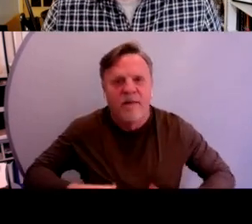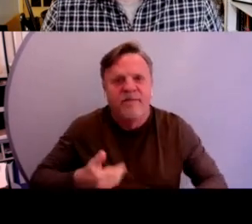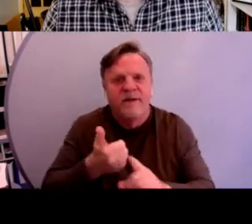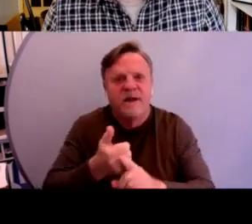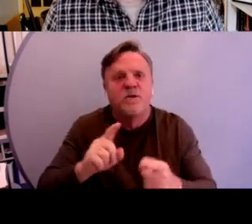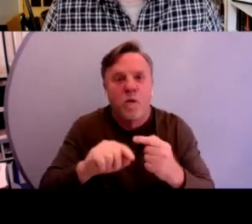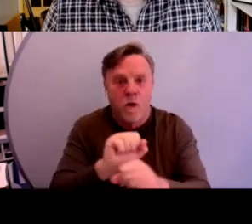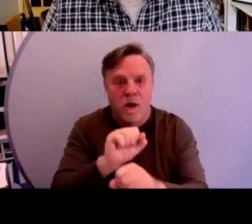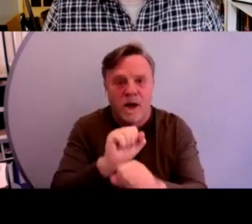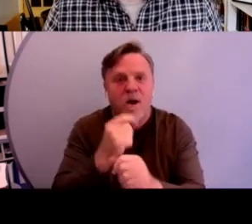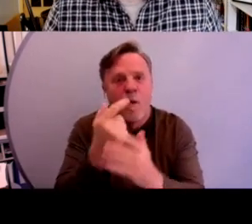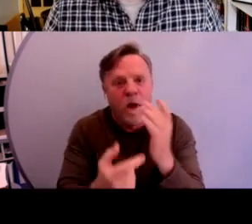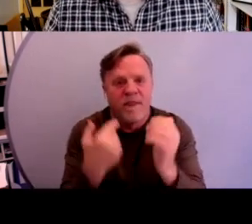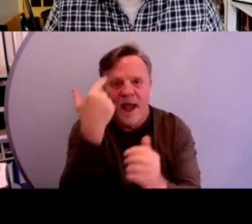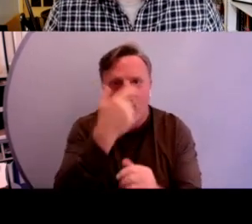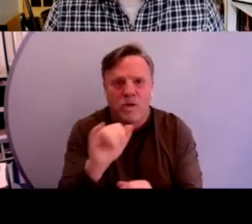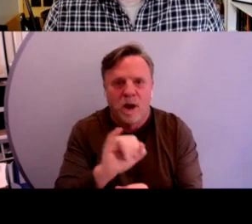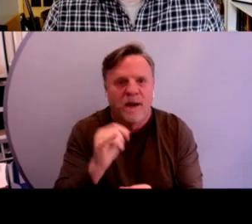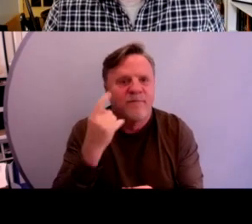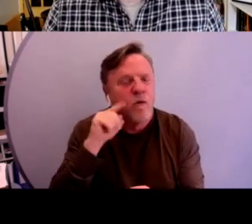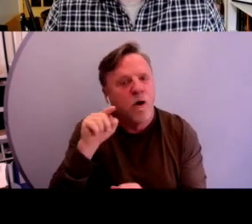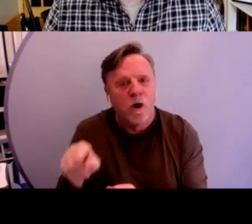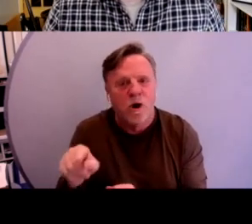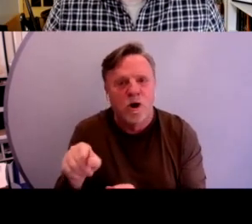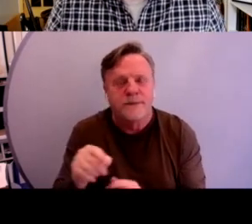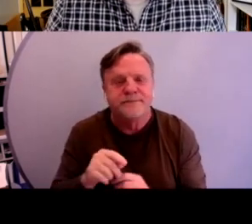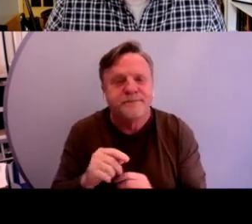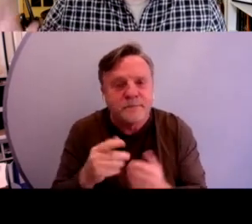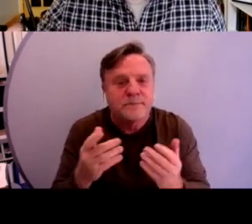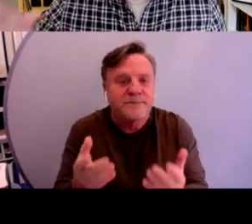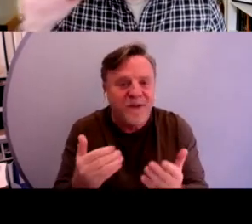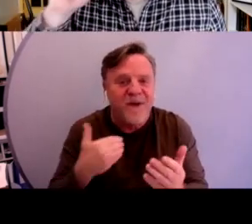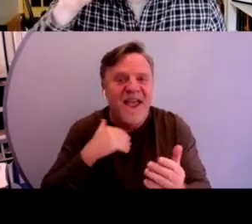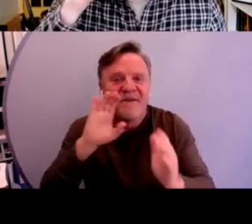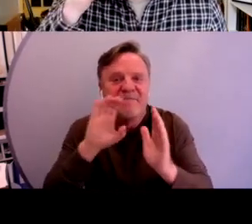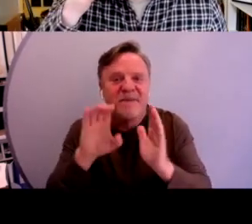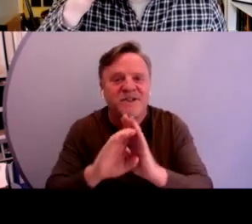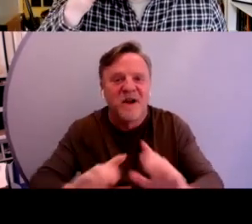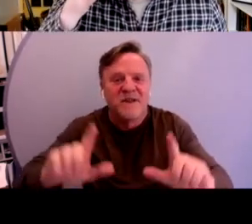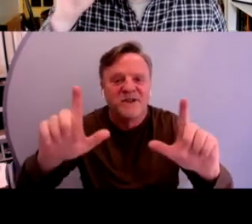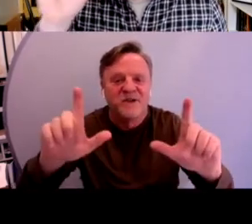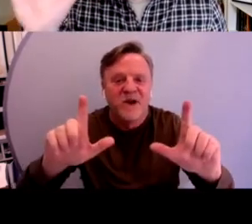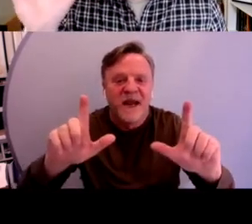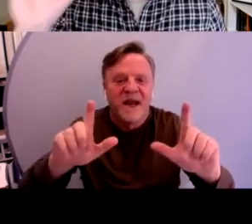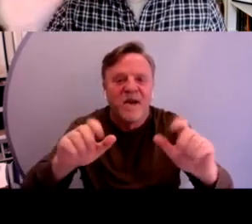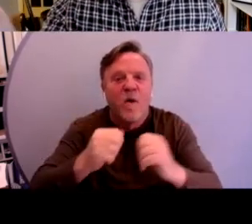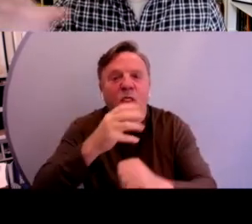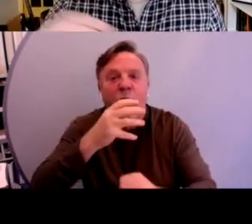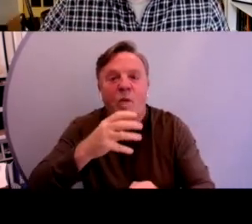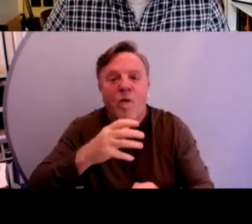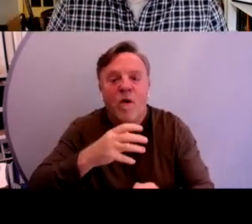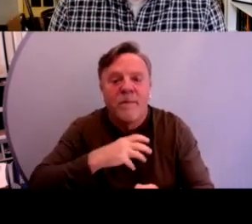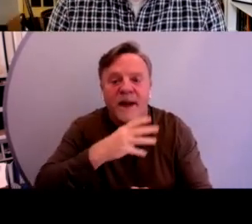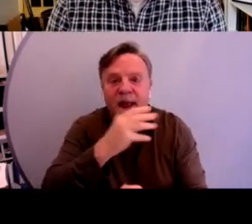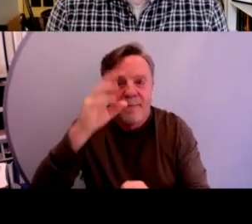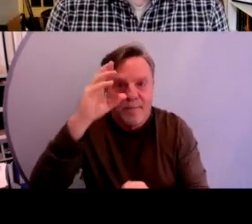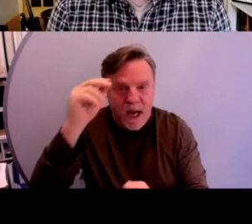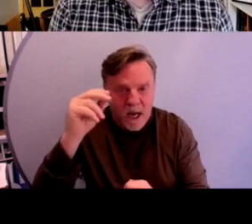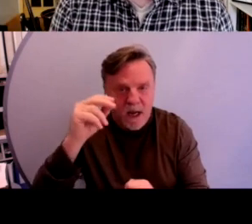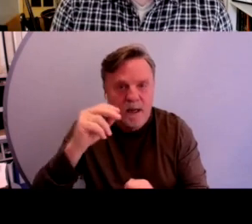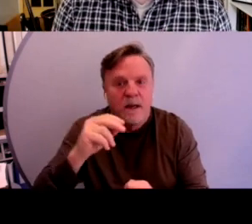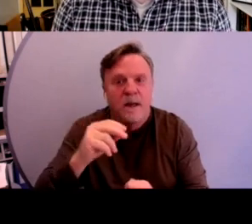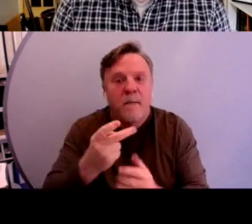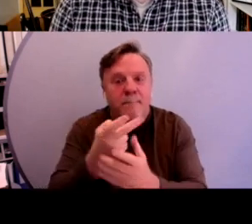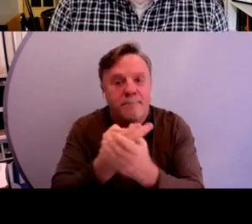what that looked like for her. And so I have a picture on the screen with a woman and a man, both